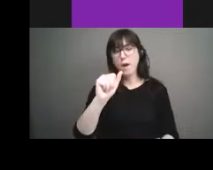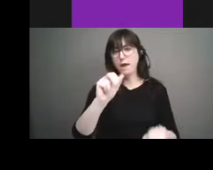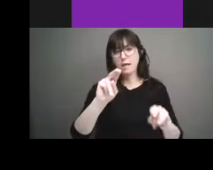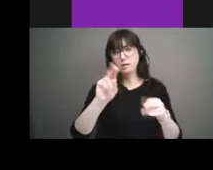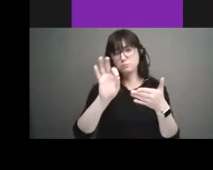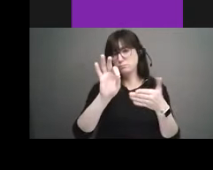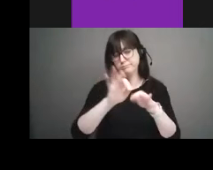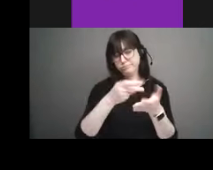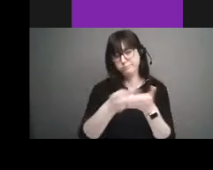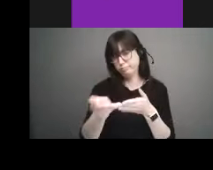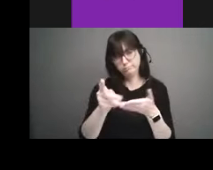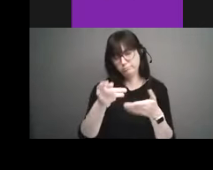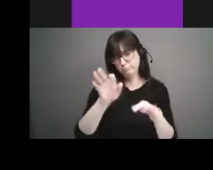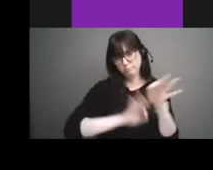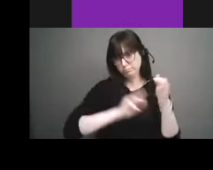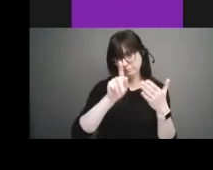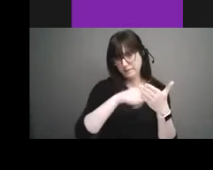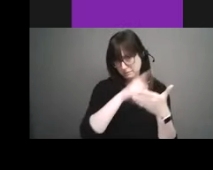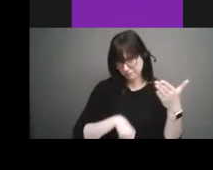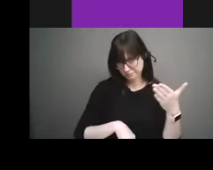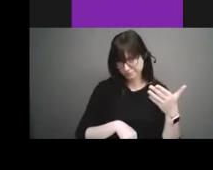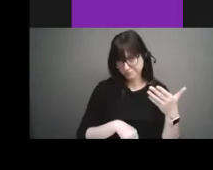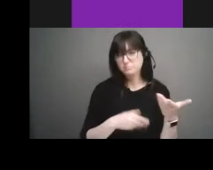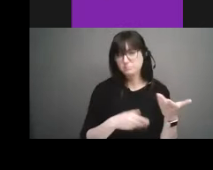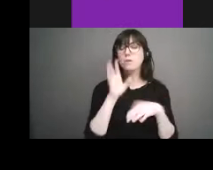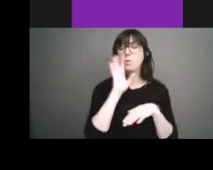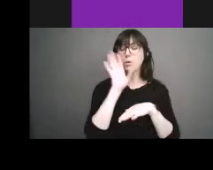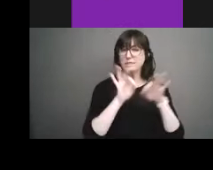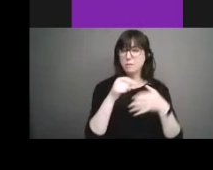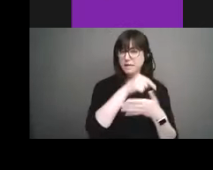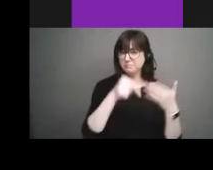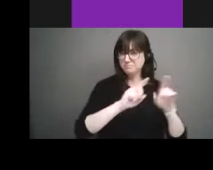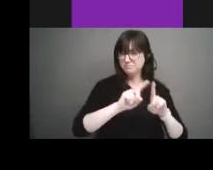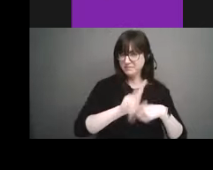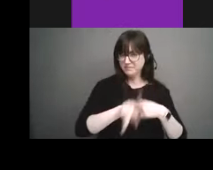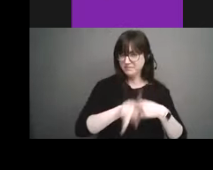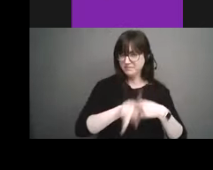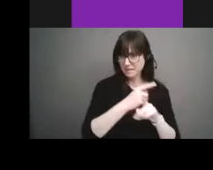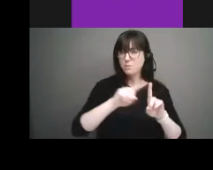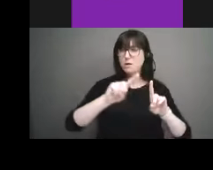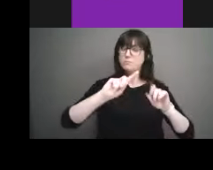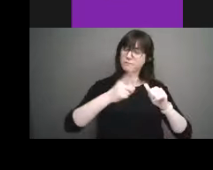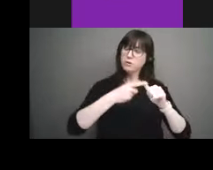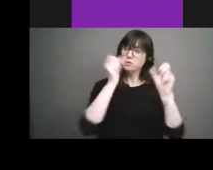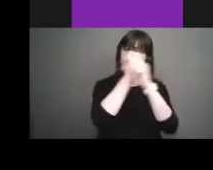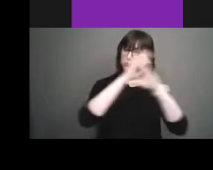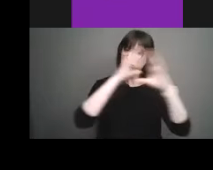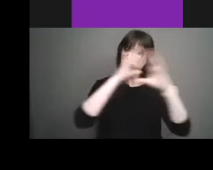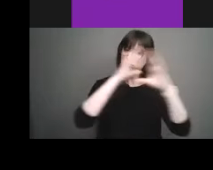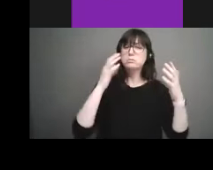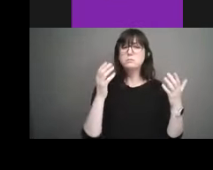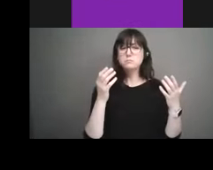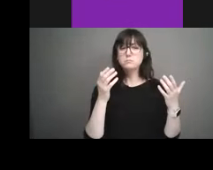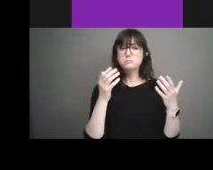So before we discuss the different types, I'm going to give you an overview of